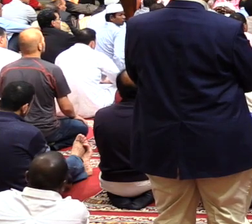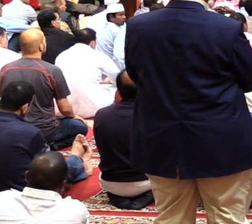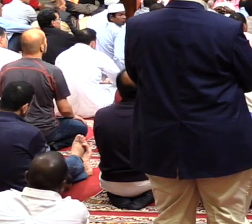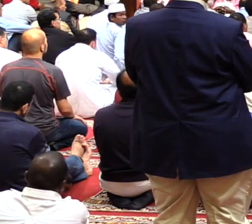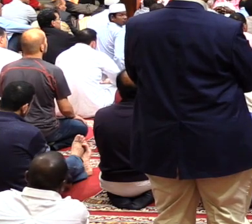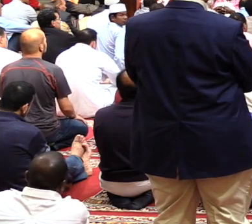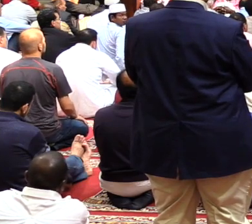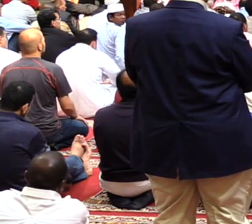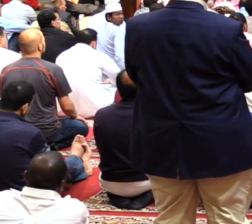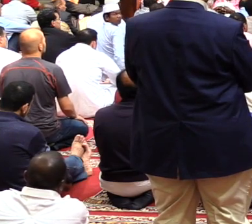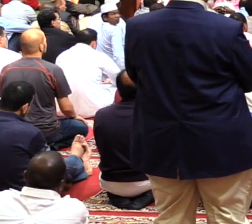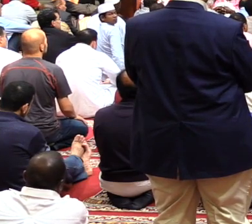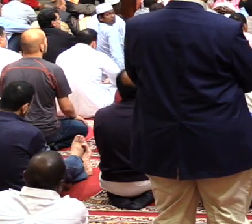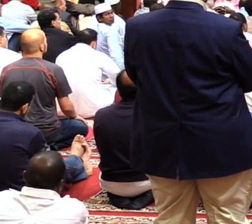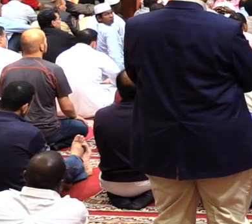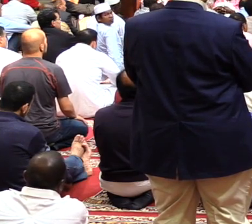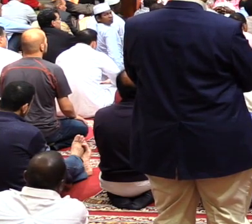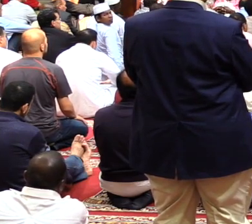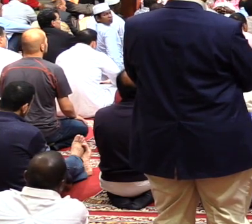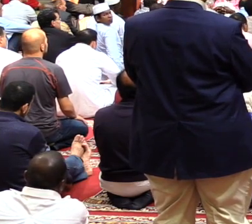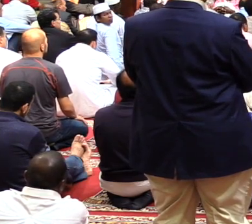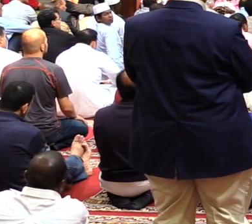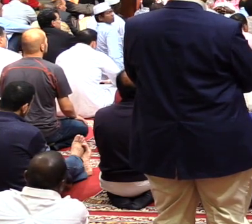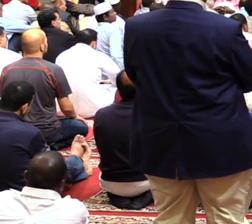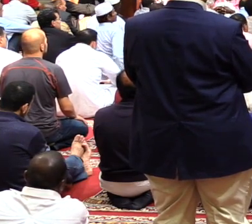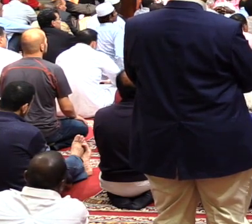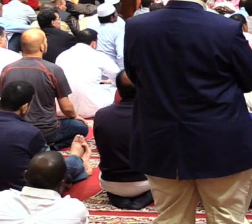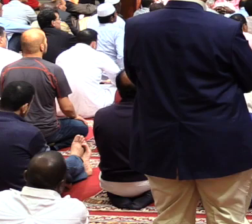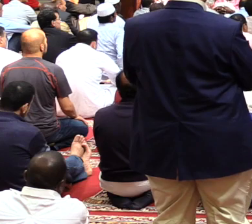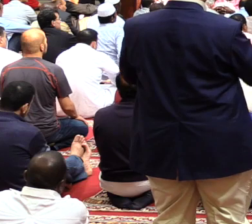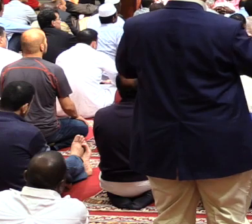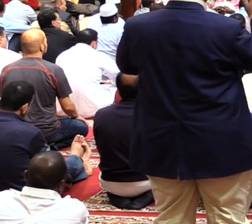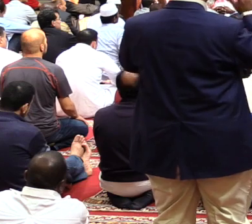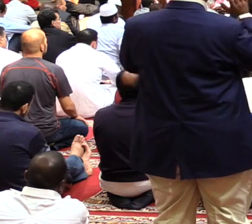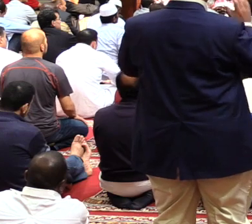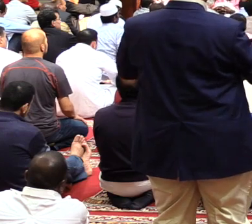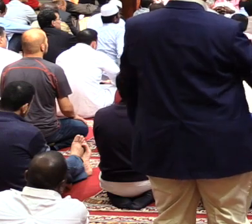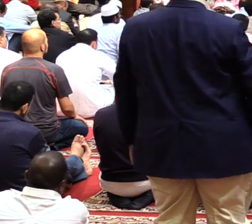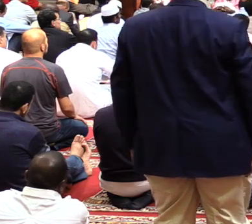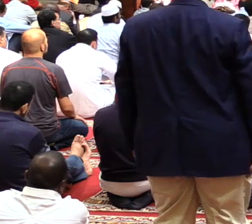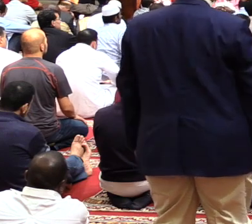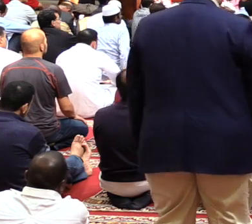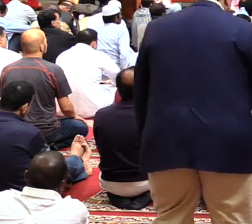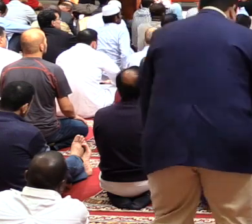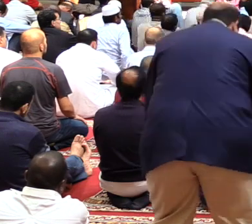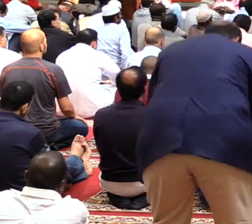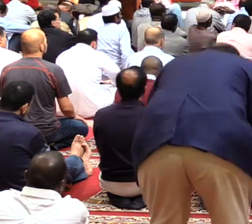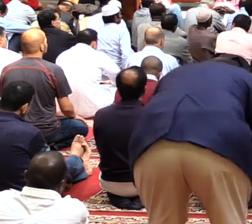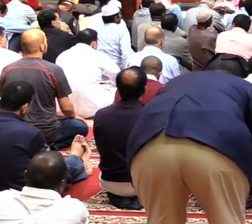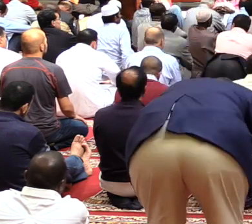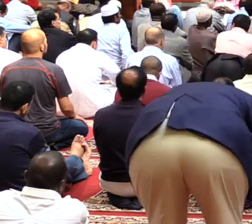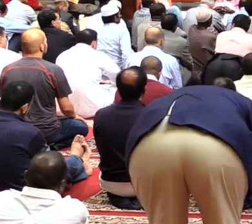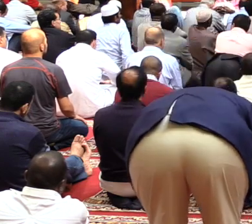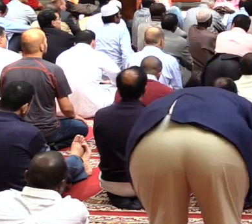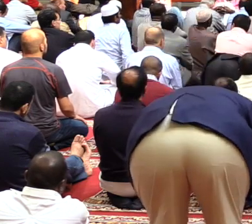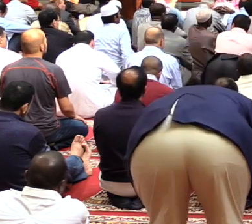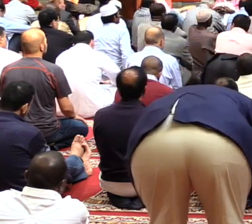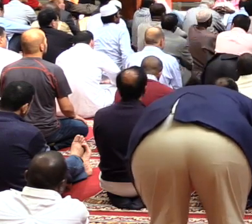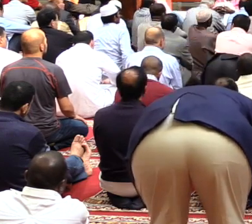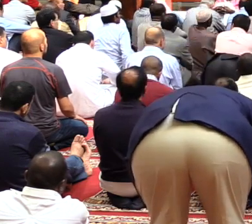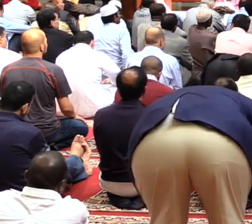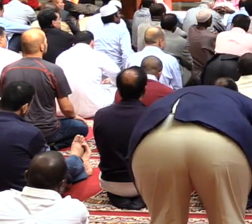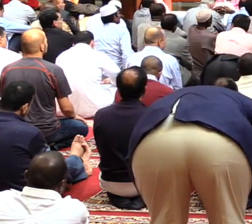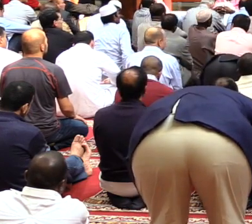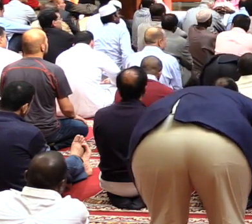we know what Islam is, we know the pillars of Islam and the pillars of faith, we know our deen. Why are we talking about